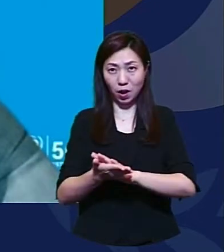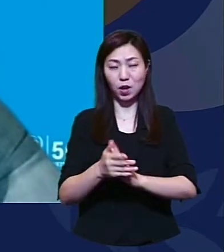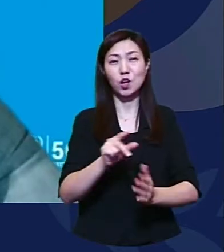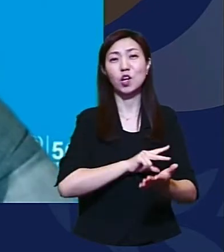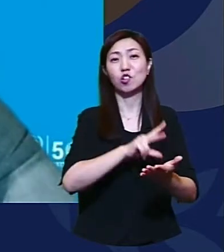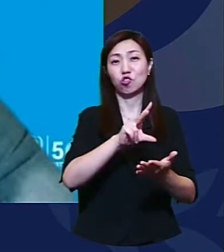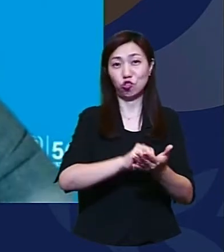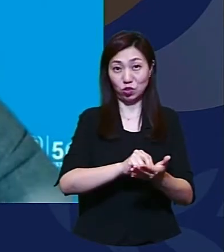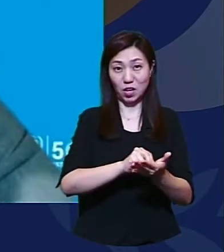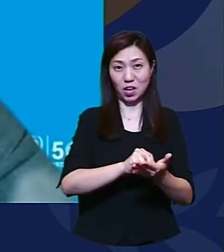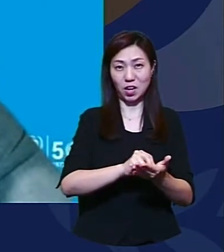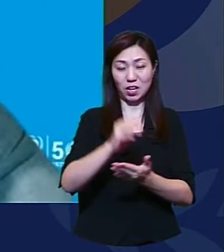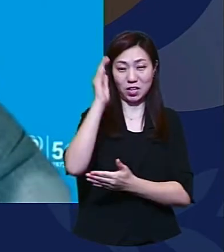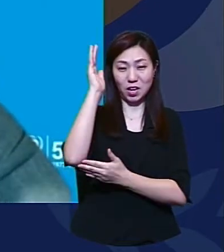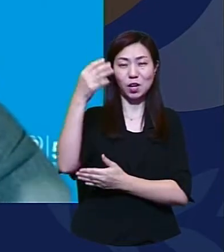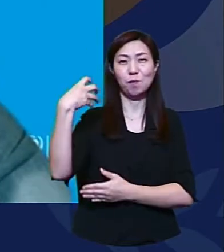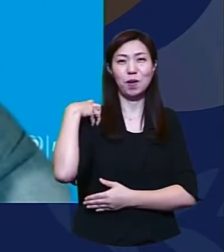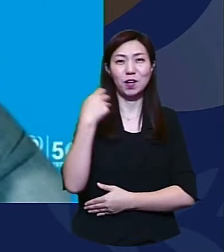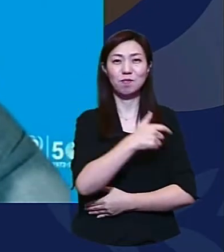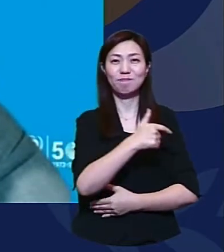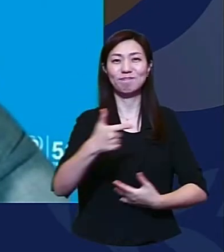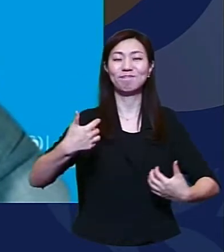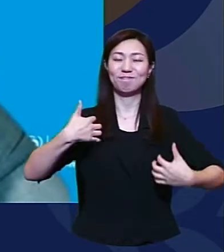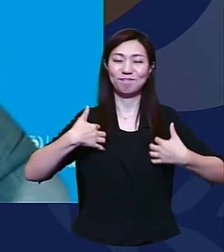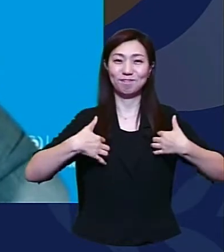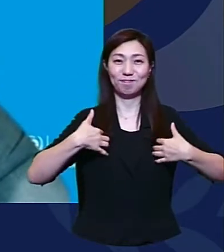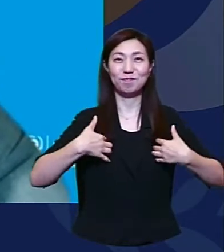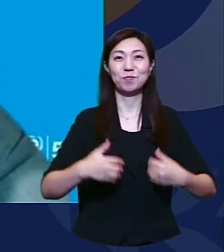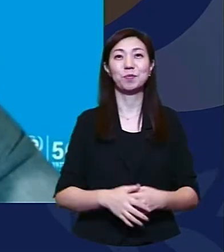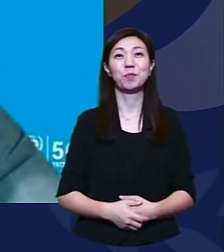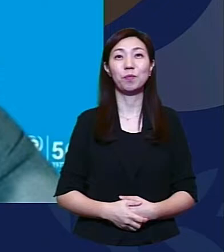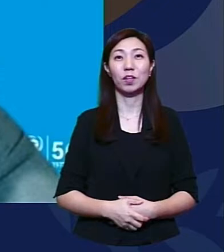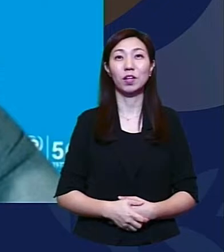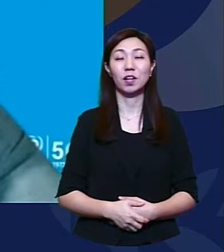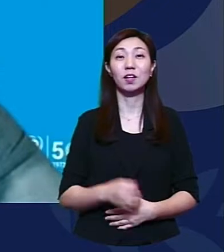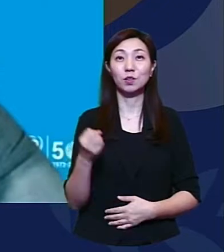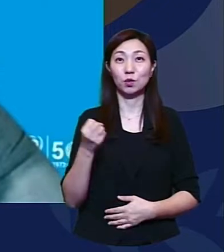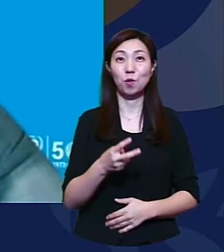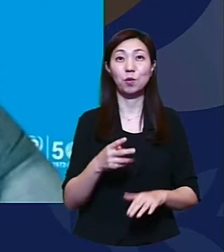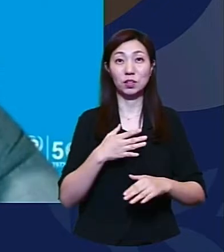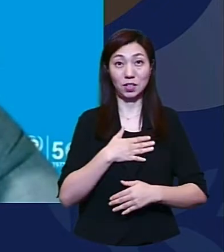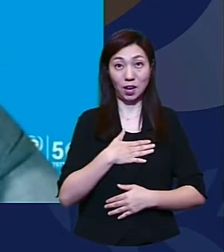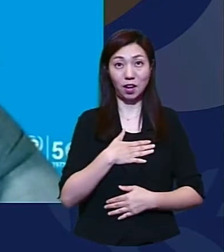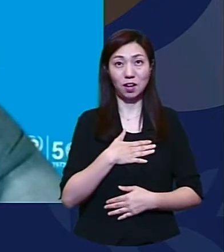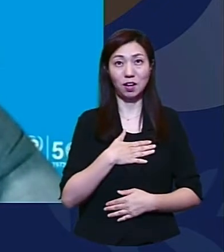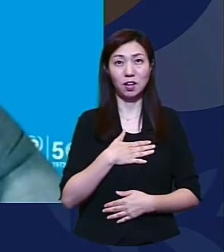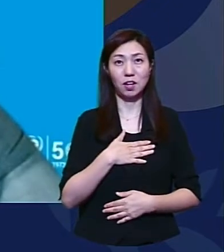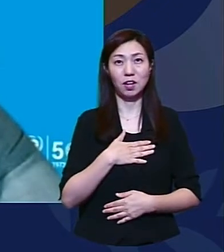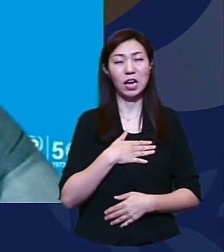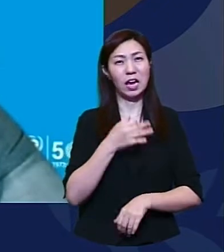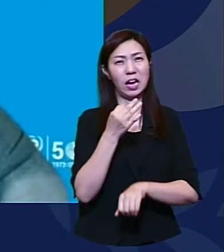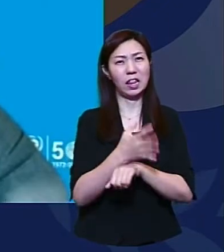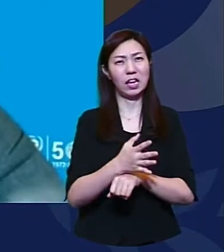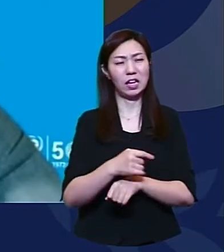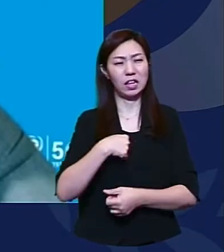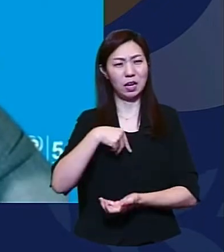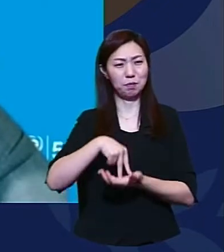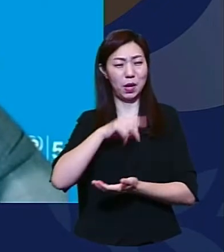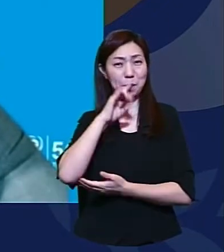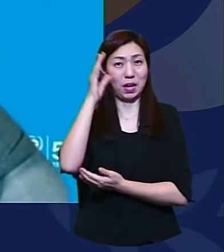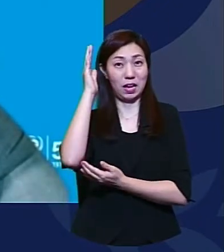particularly honored to speak and follow Frank about the greener